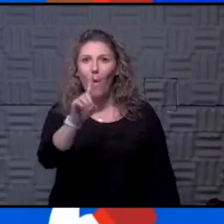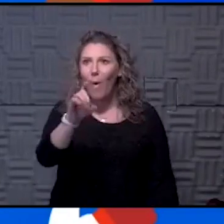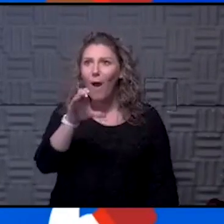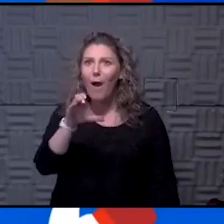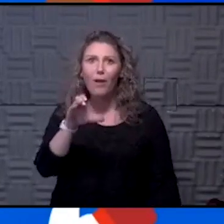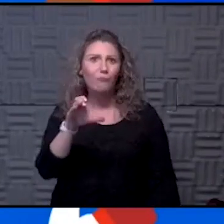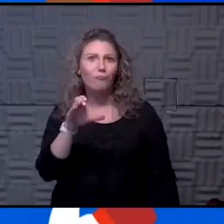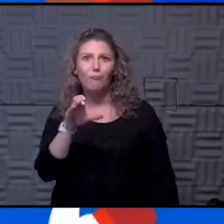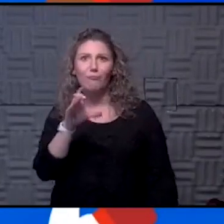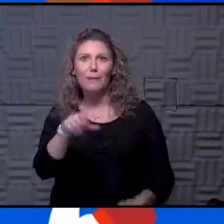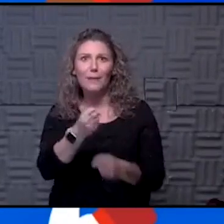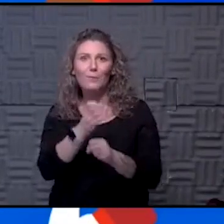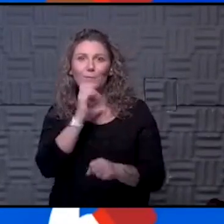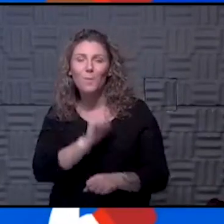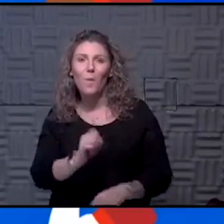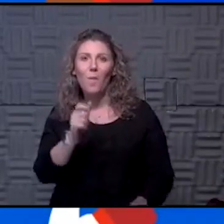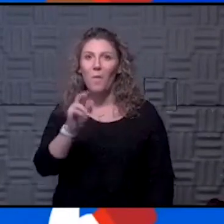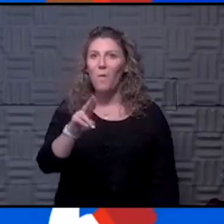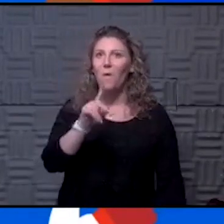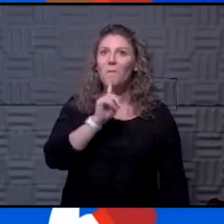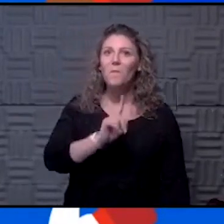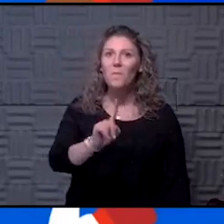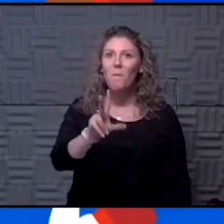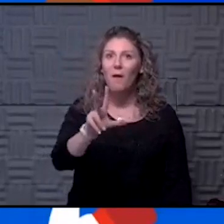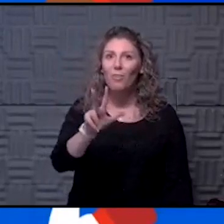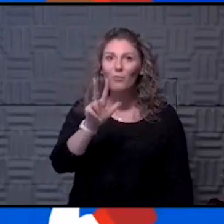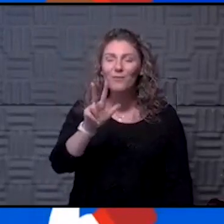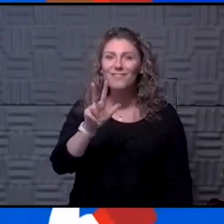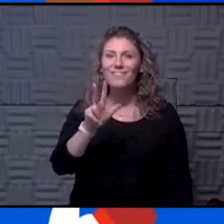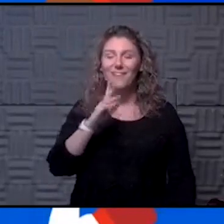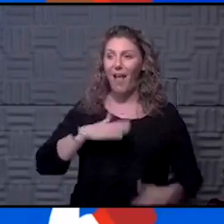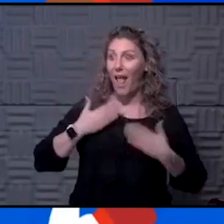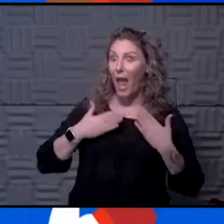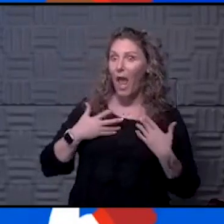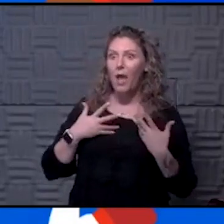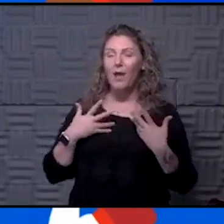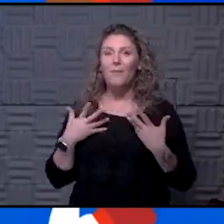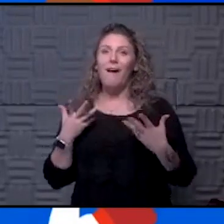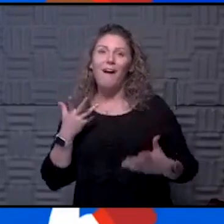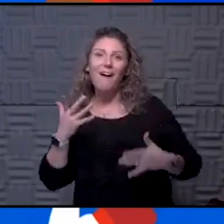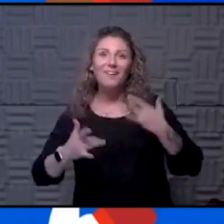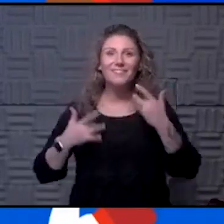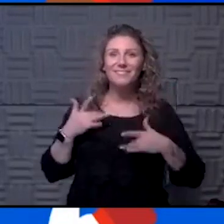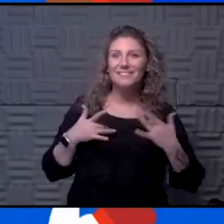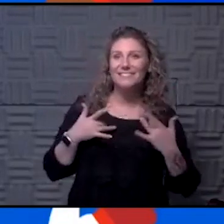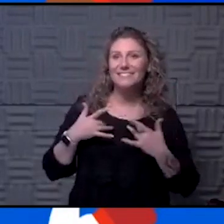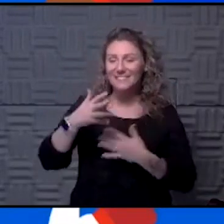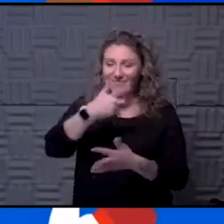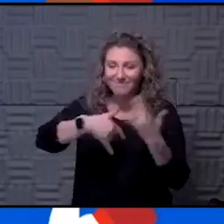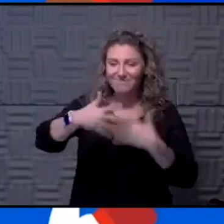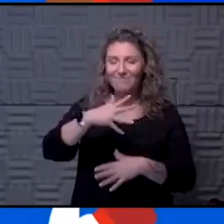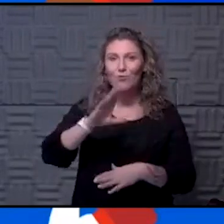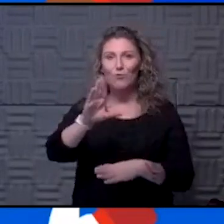just happy that she could again now look forward to interacting with her children and grandchildren. Those